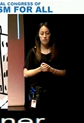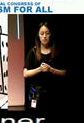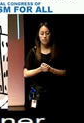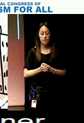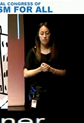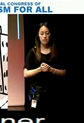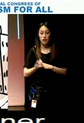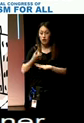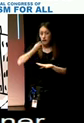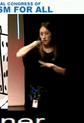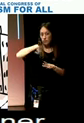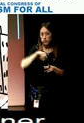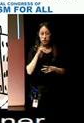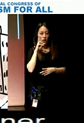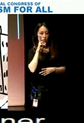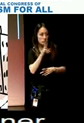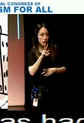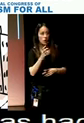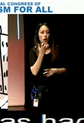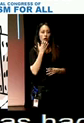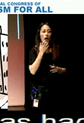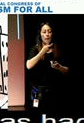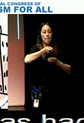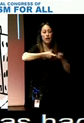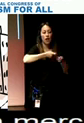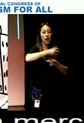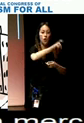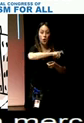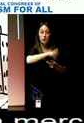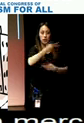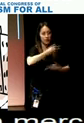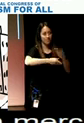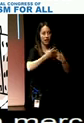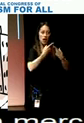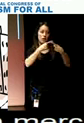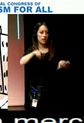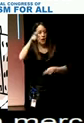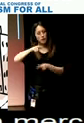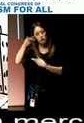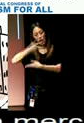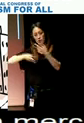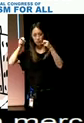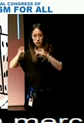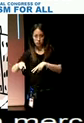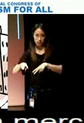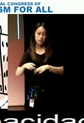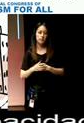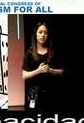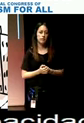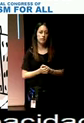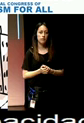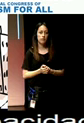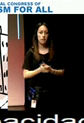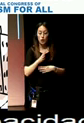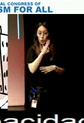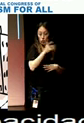disabilities is different, because not all the people